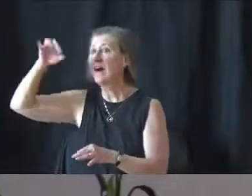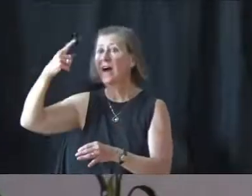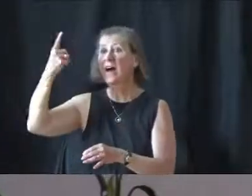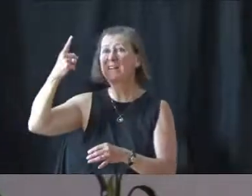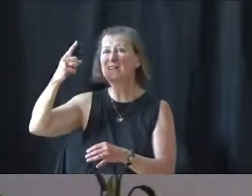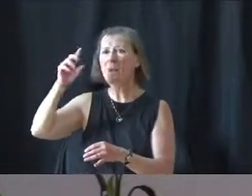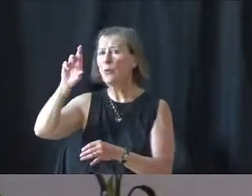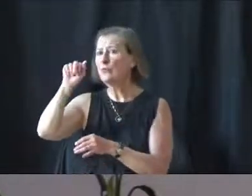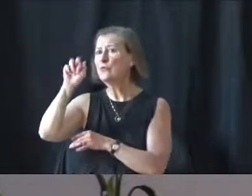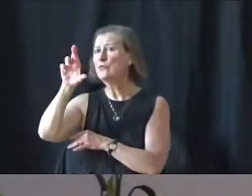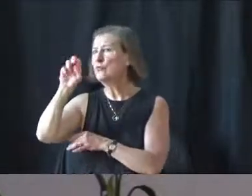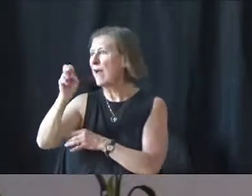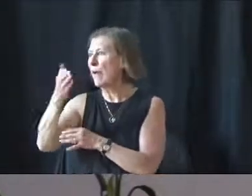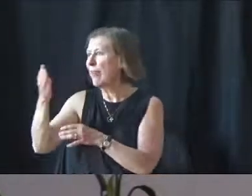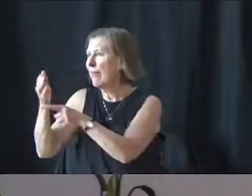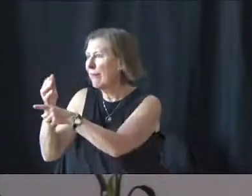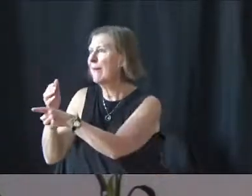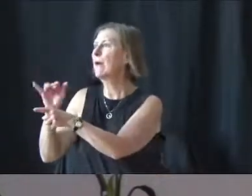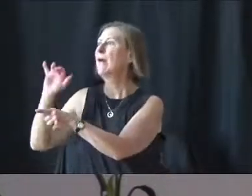is majestic.